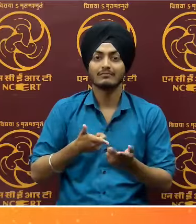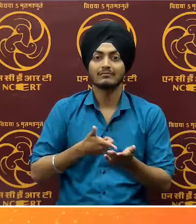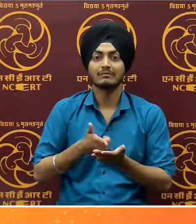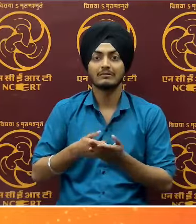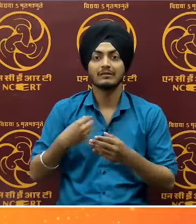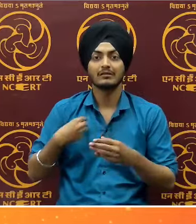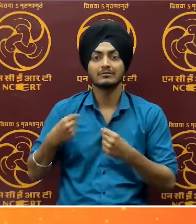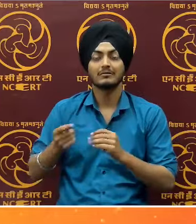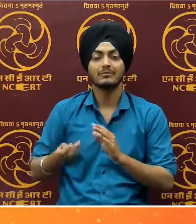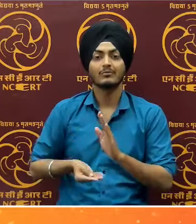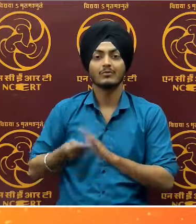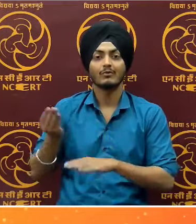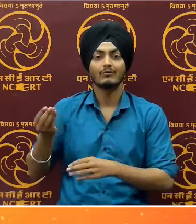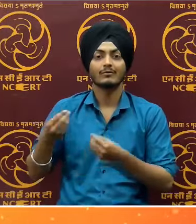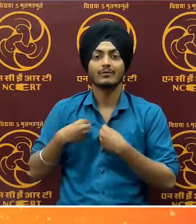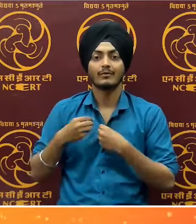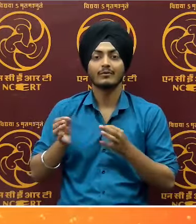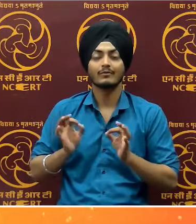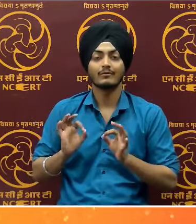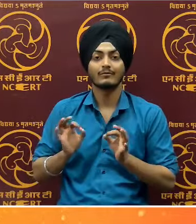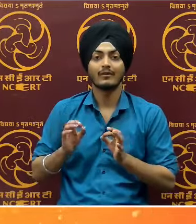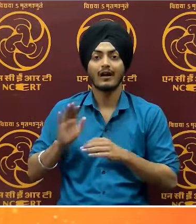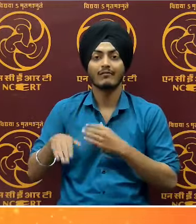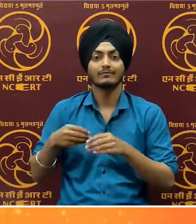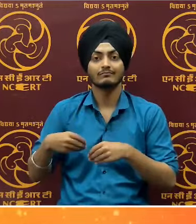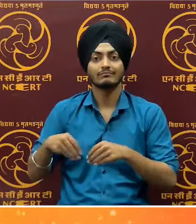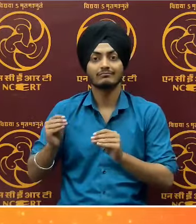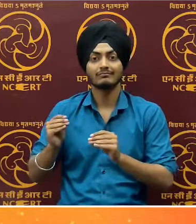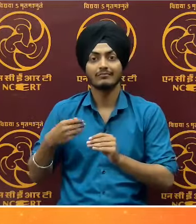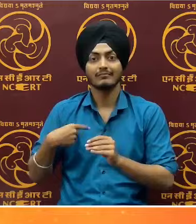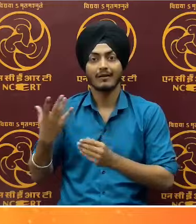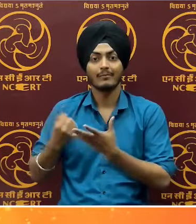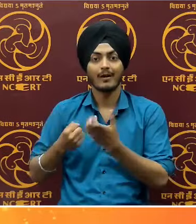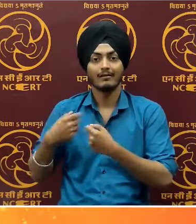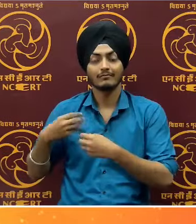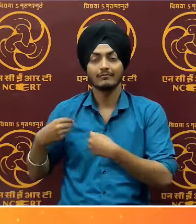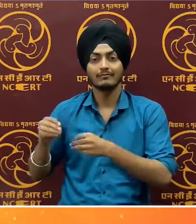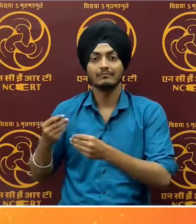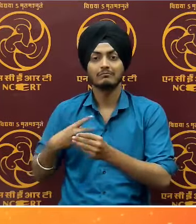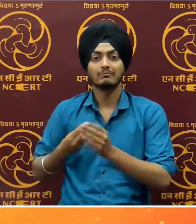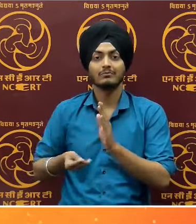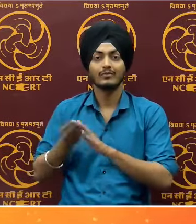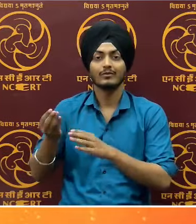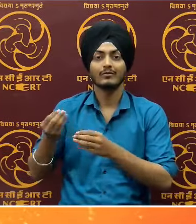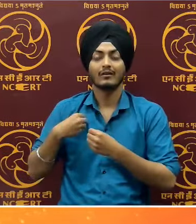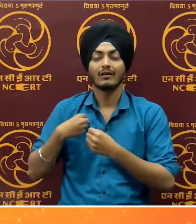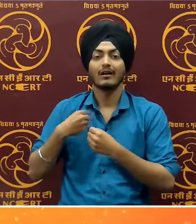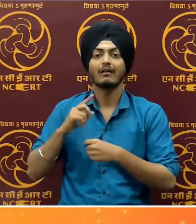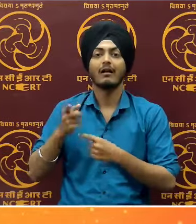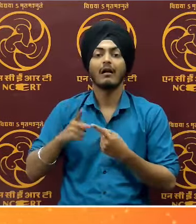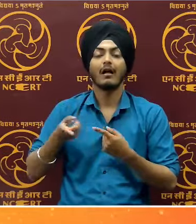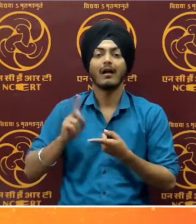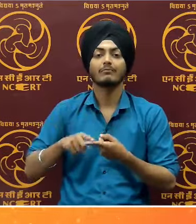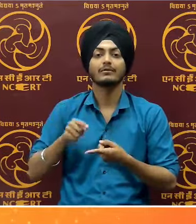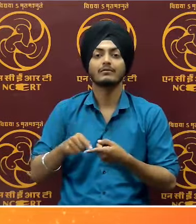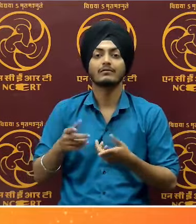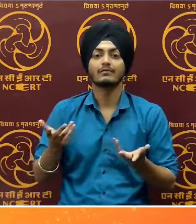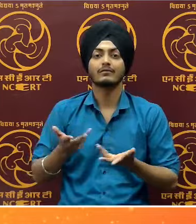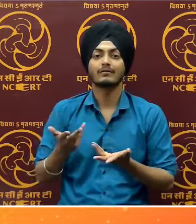crops also that they get from after selling it in the market. So what happens, they go to the